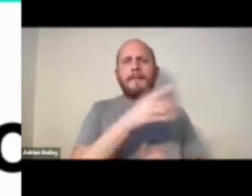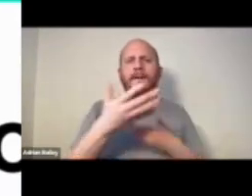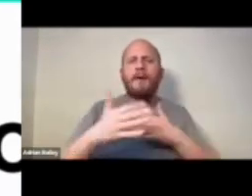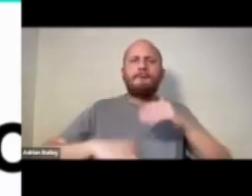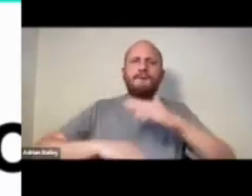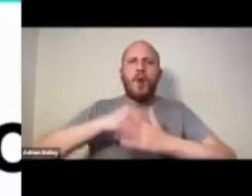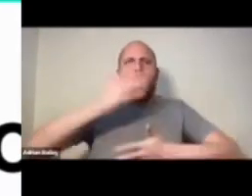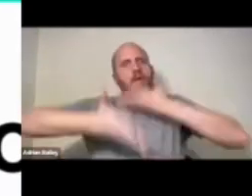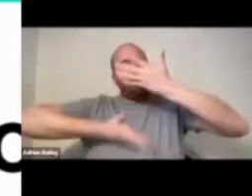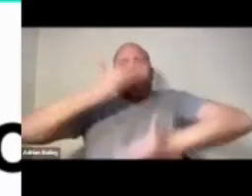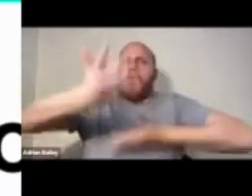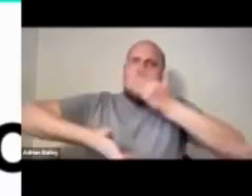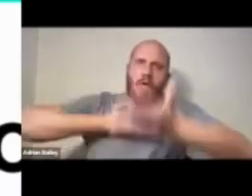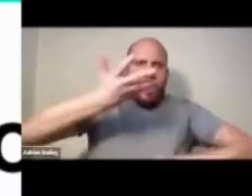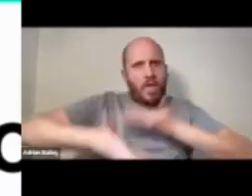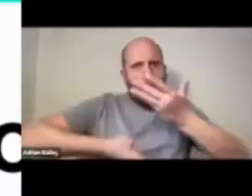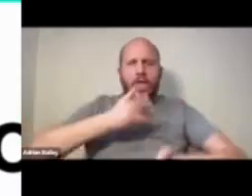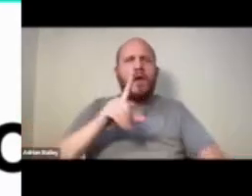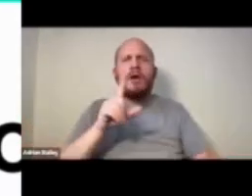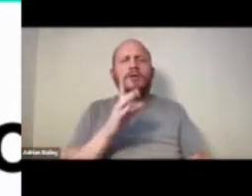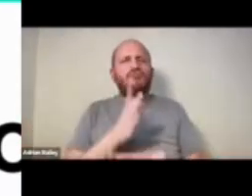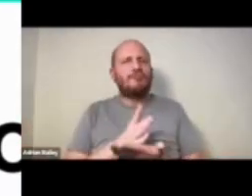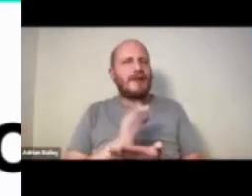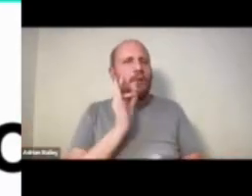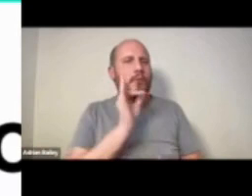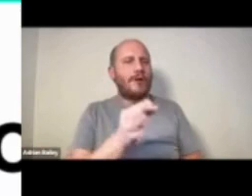about their day when the question was very specific.